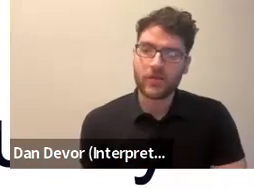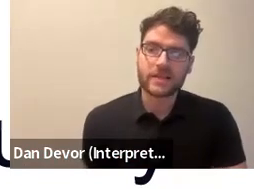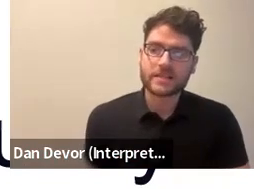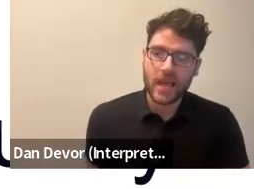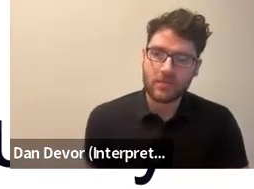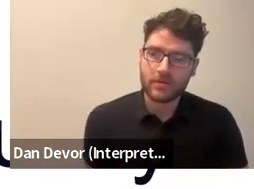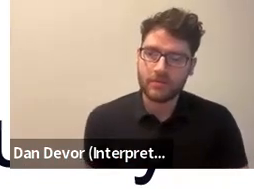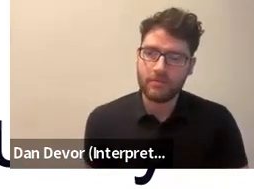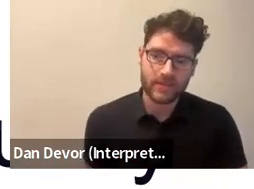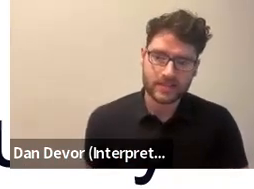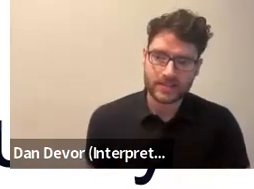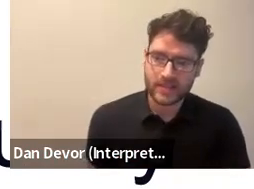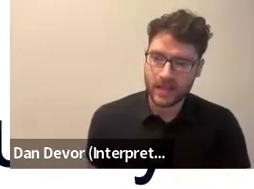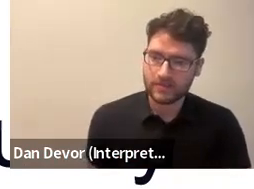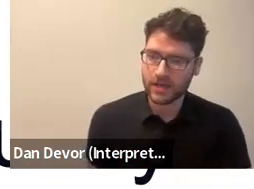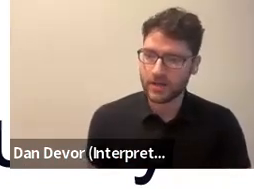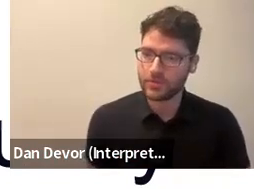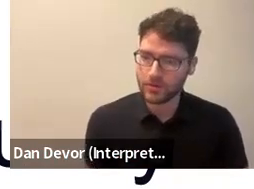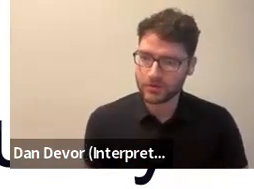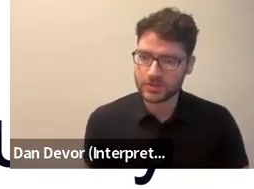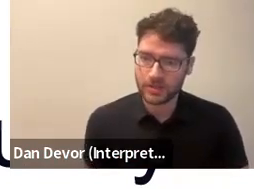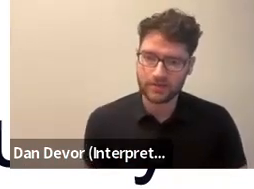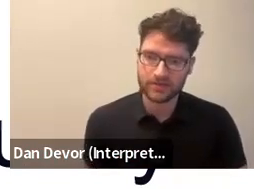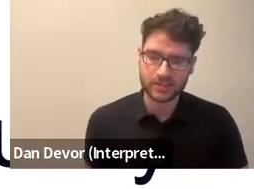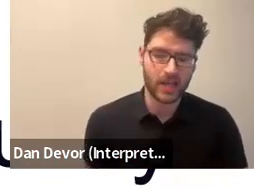They follow that same methods, that same